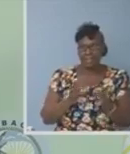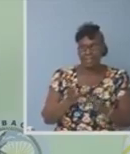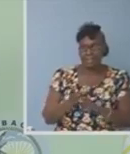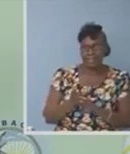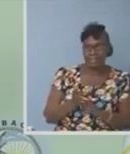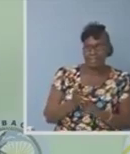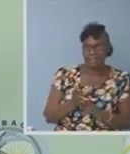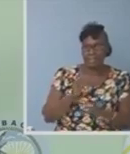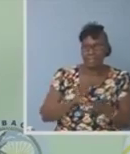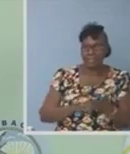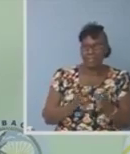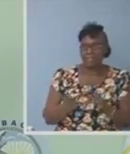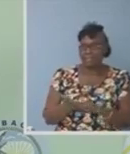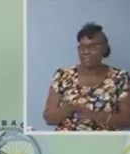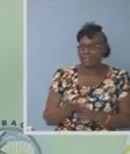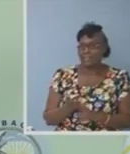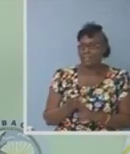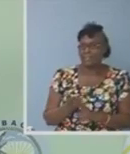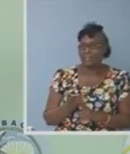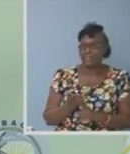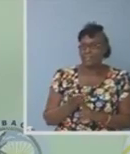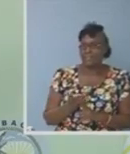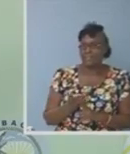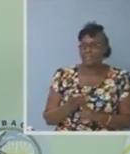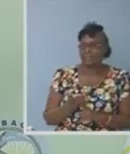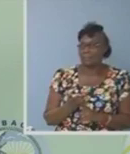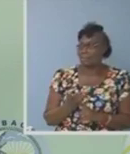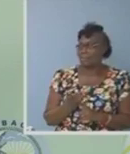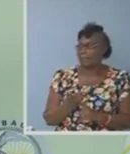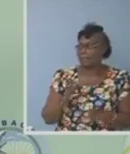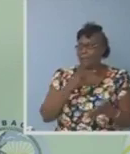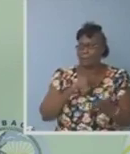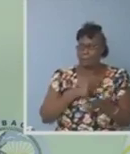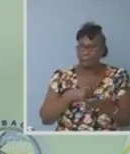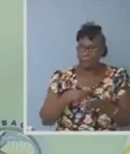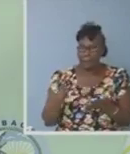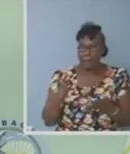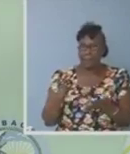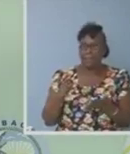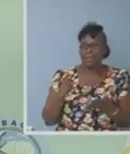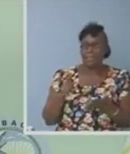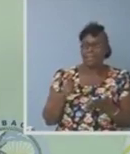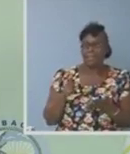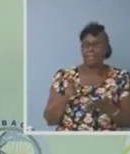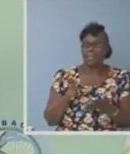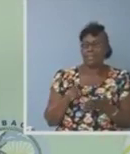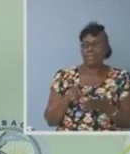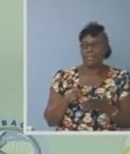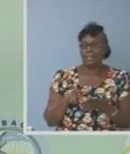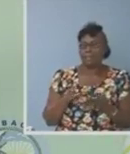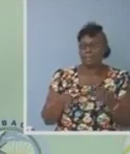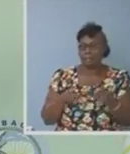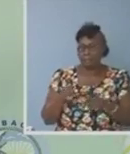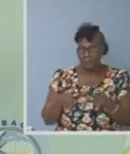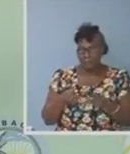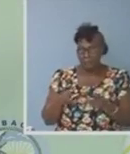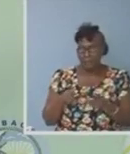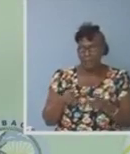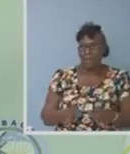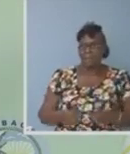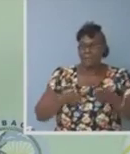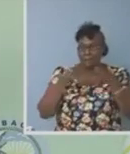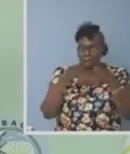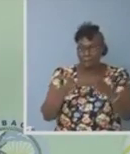treat with the outstanding commitments and payables to suppliers and contractors.